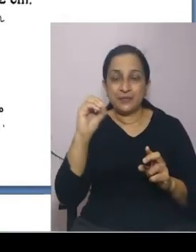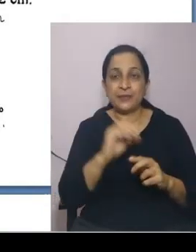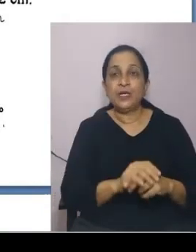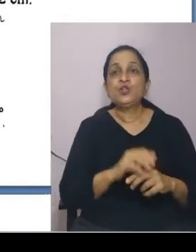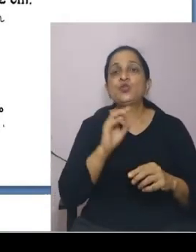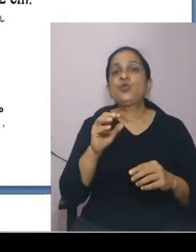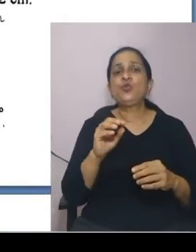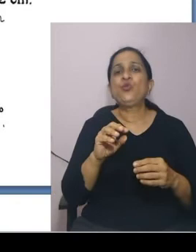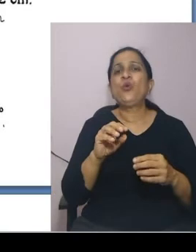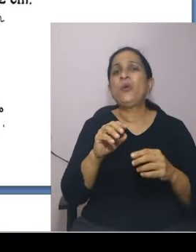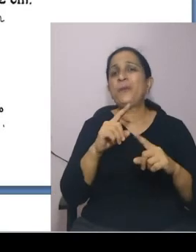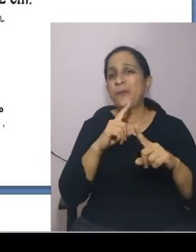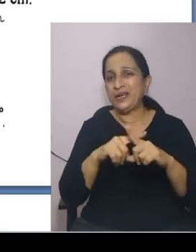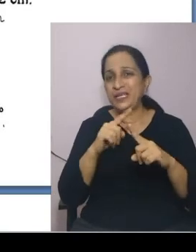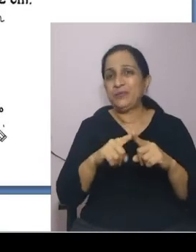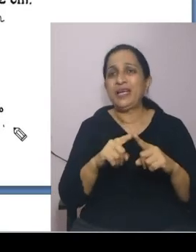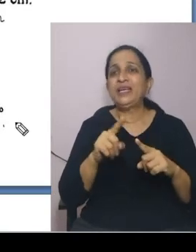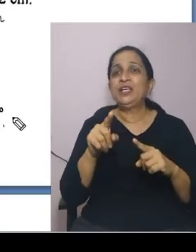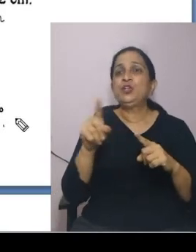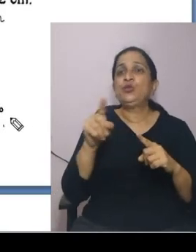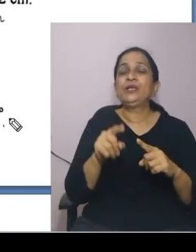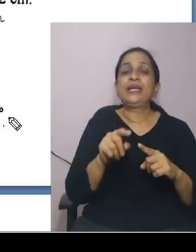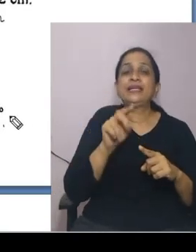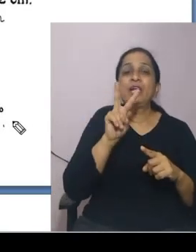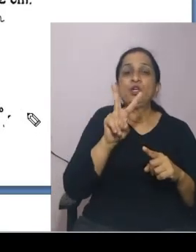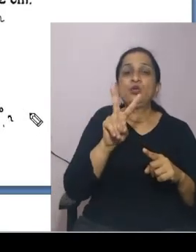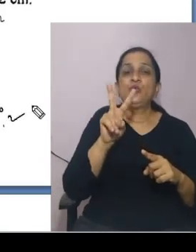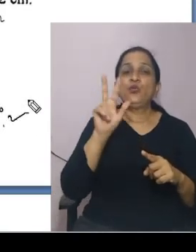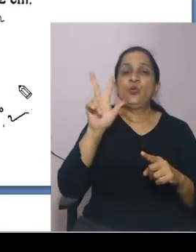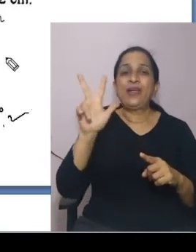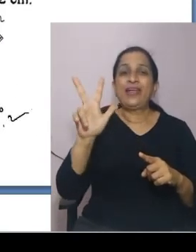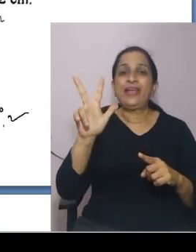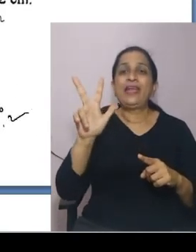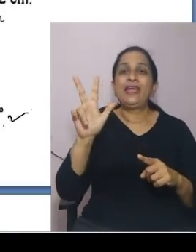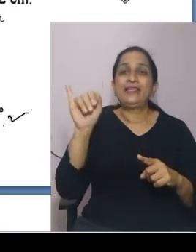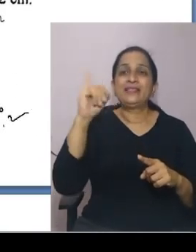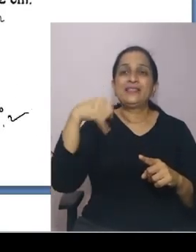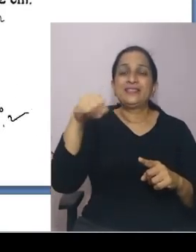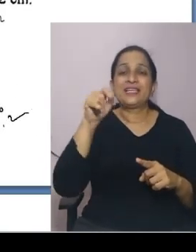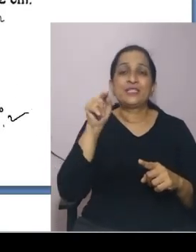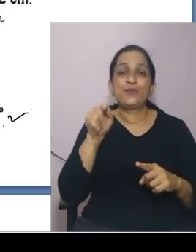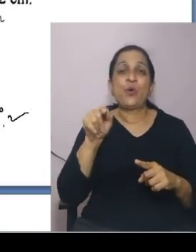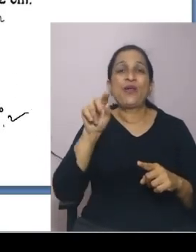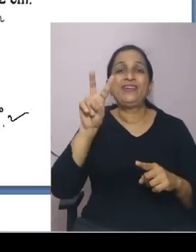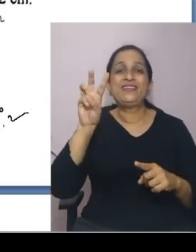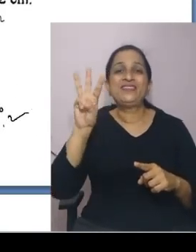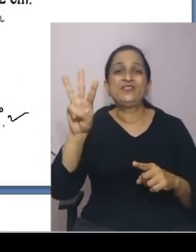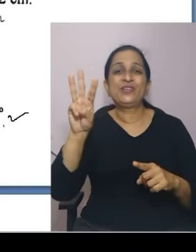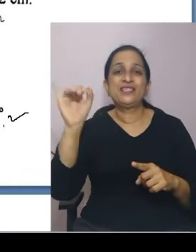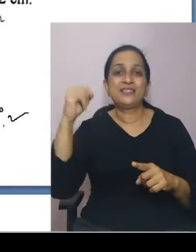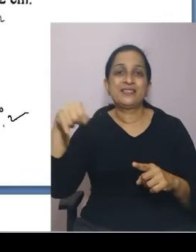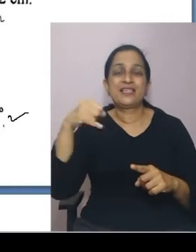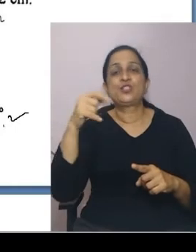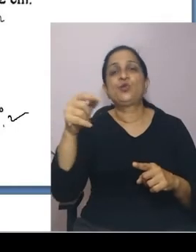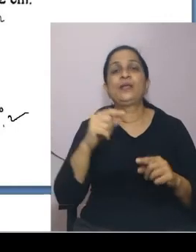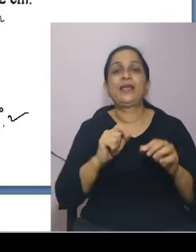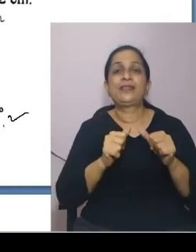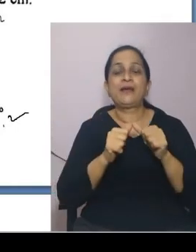theta by 360. If you put that value, then theta value that is